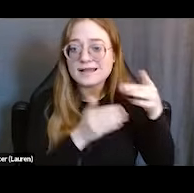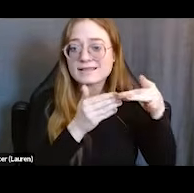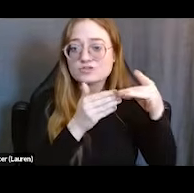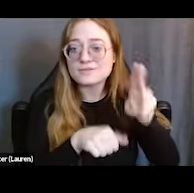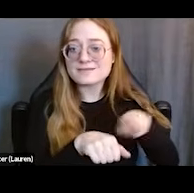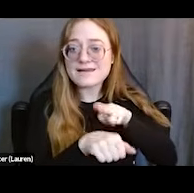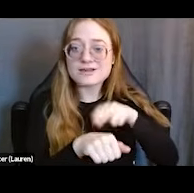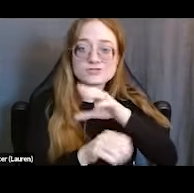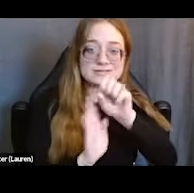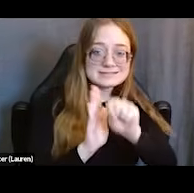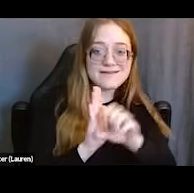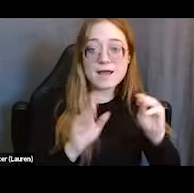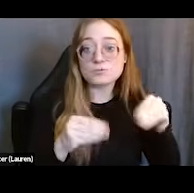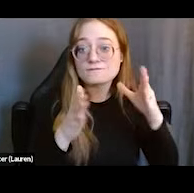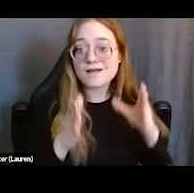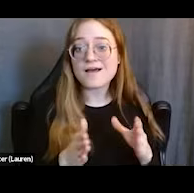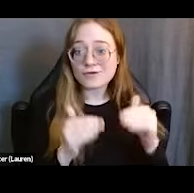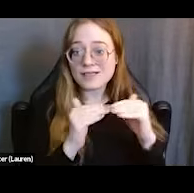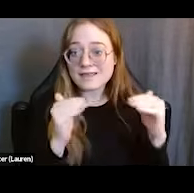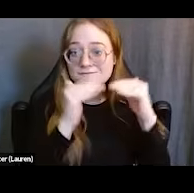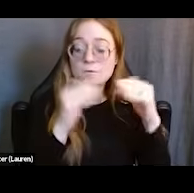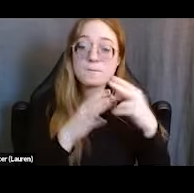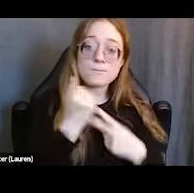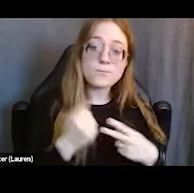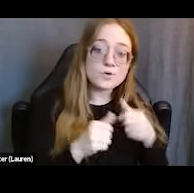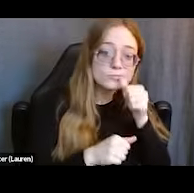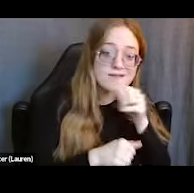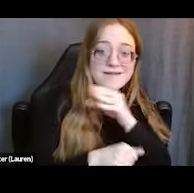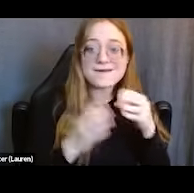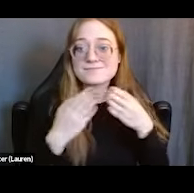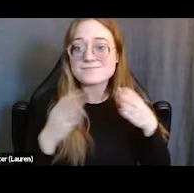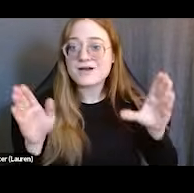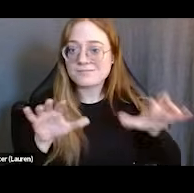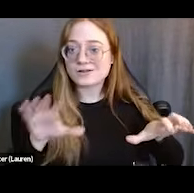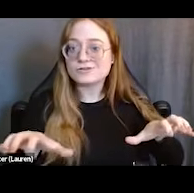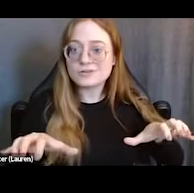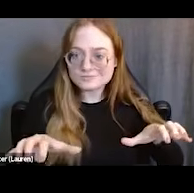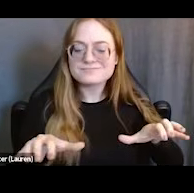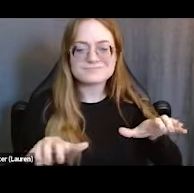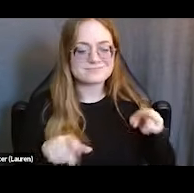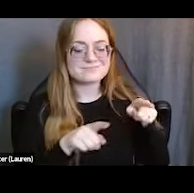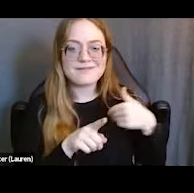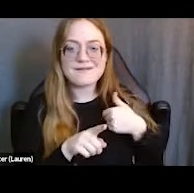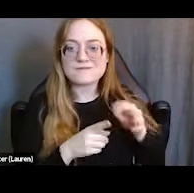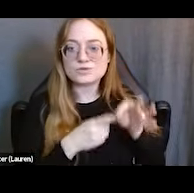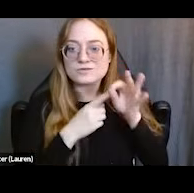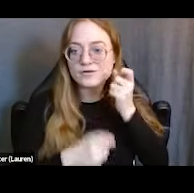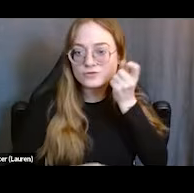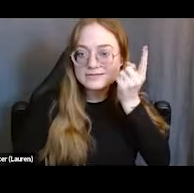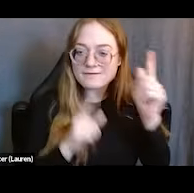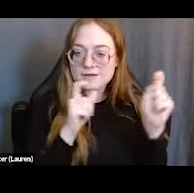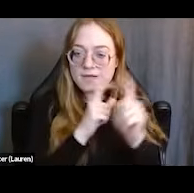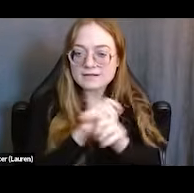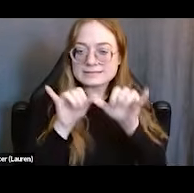provider levels in both the private and public sectors give her a unique understanding of the complexities of systems and the impact